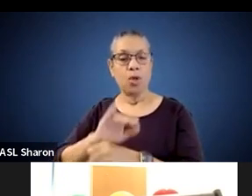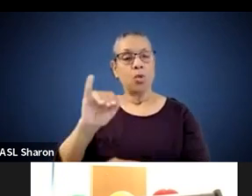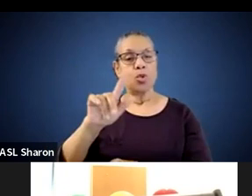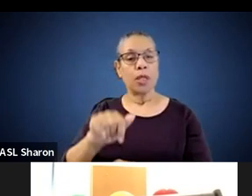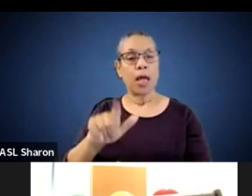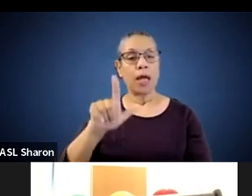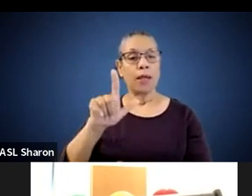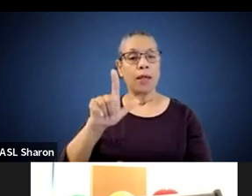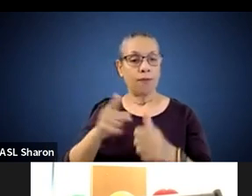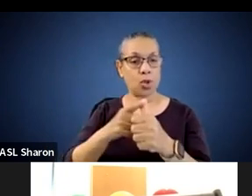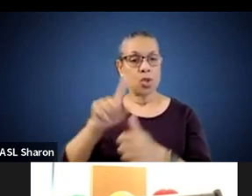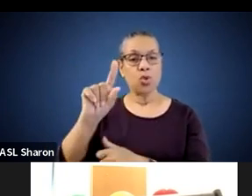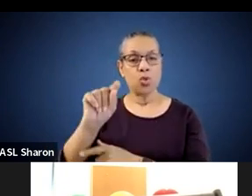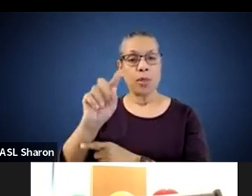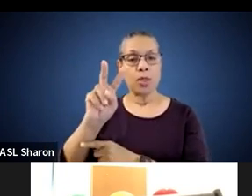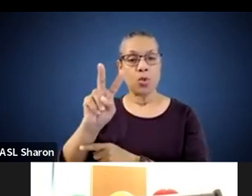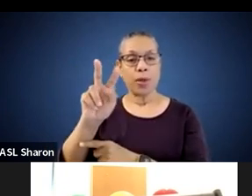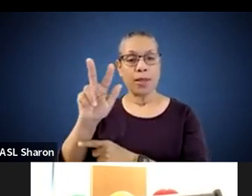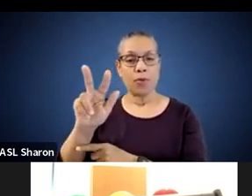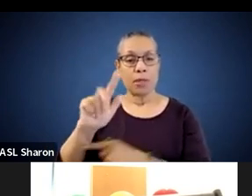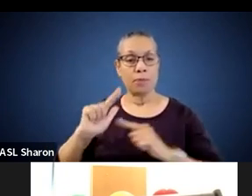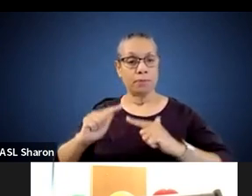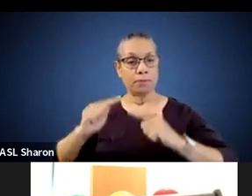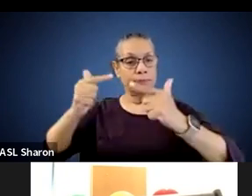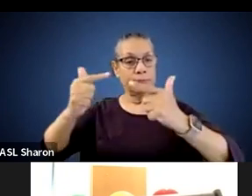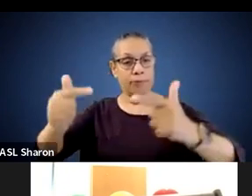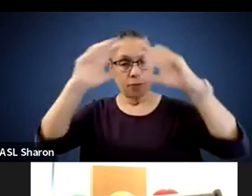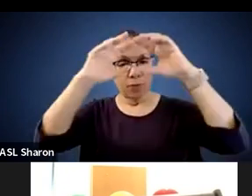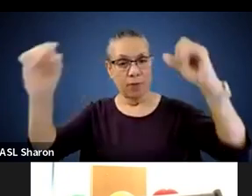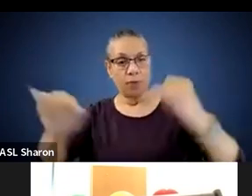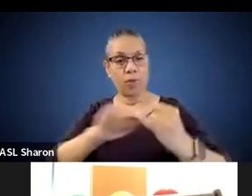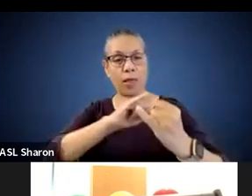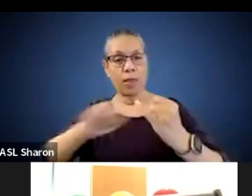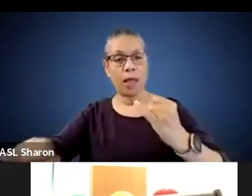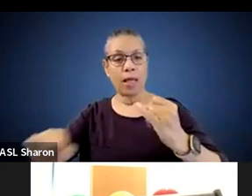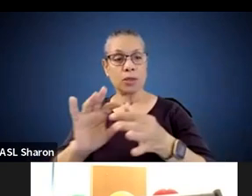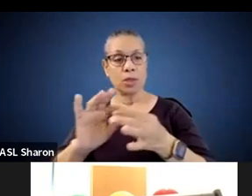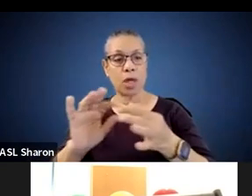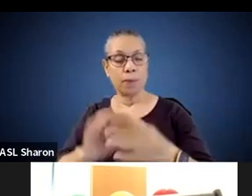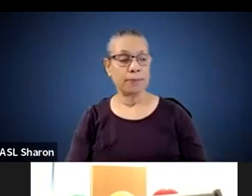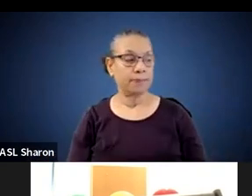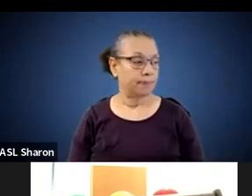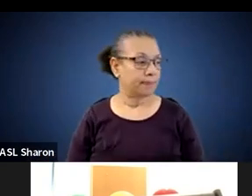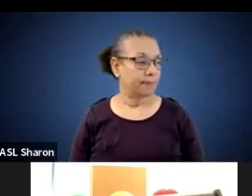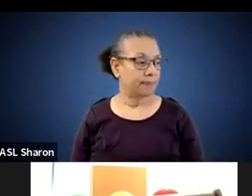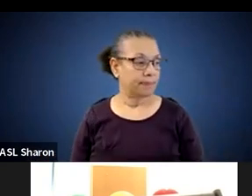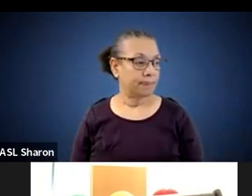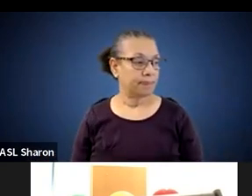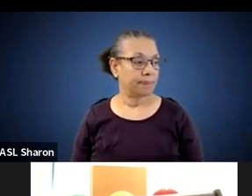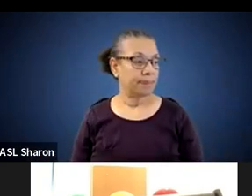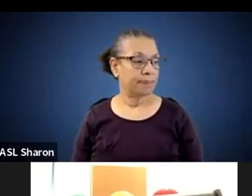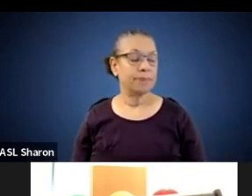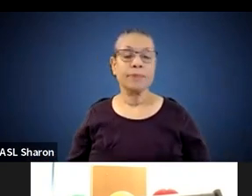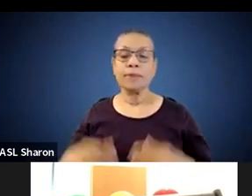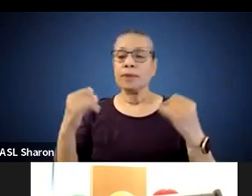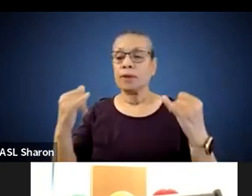2023. I'll now turn it over to the superintendent for final comments uh thank you madam chair I wanted to